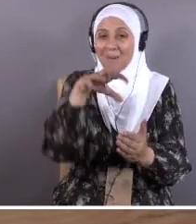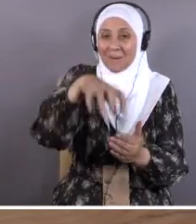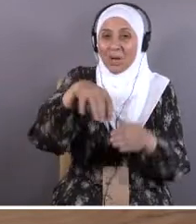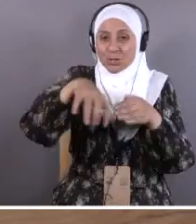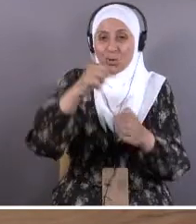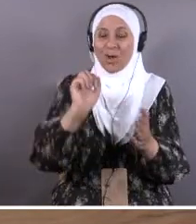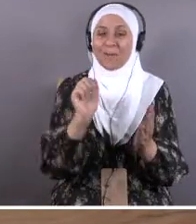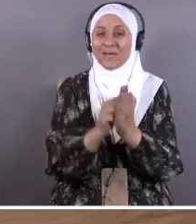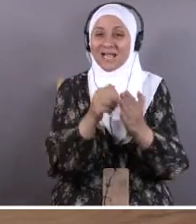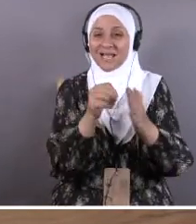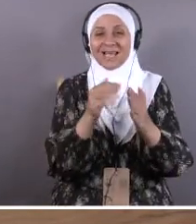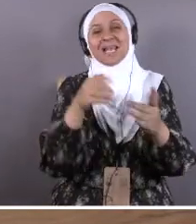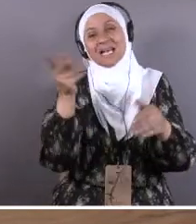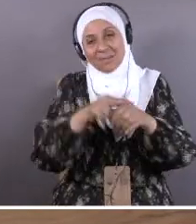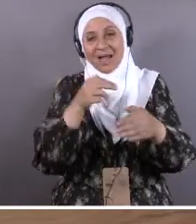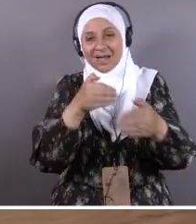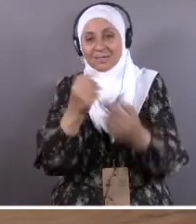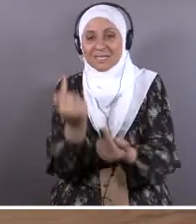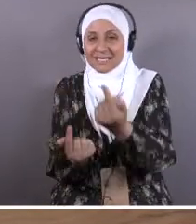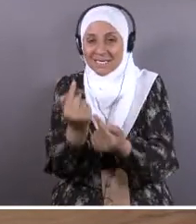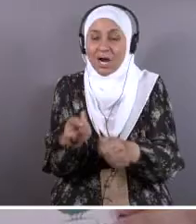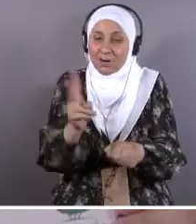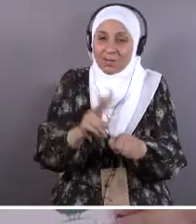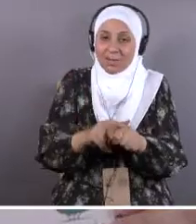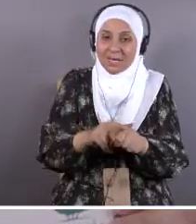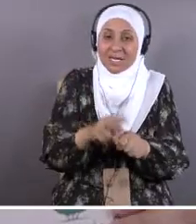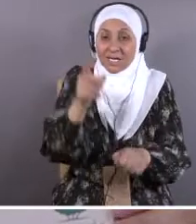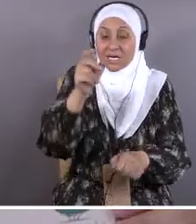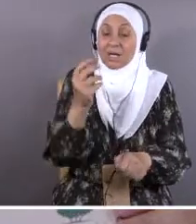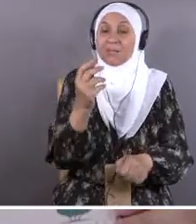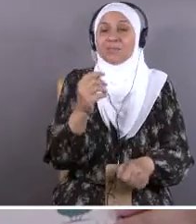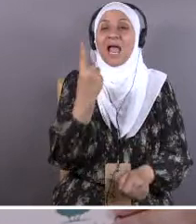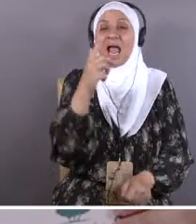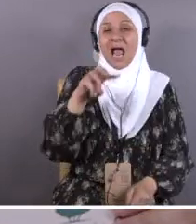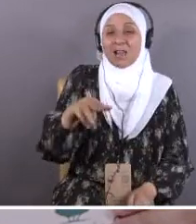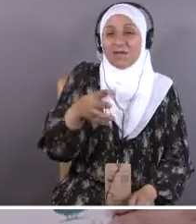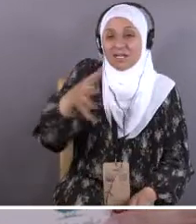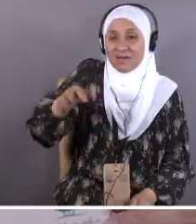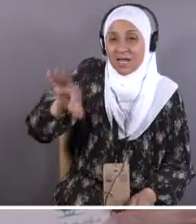small trees on them. So we